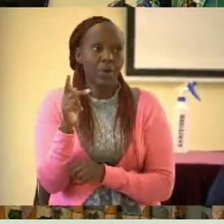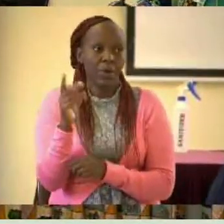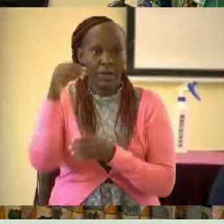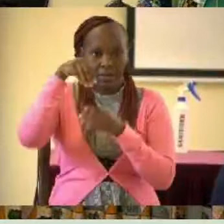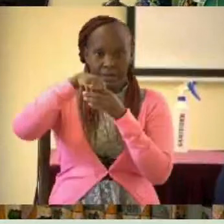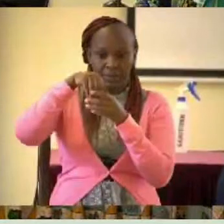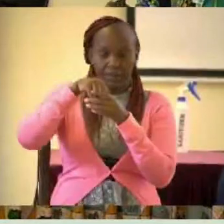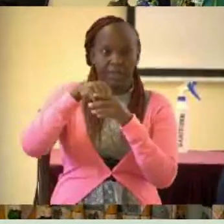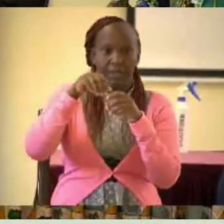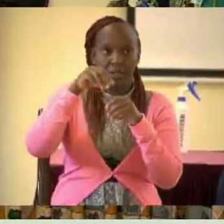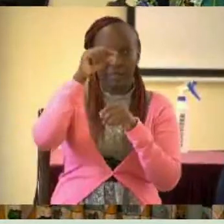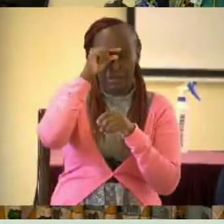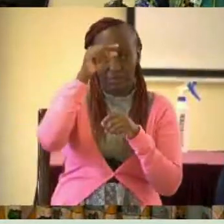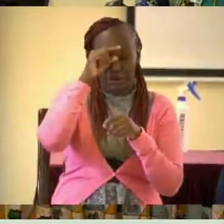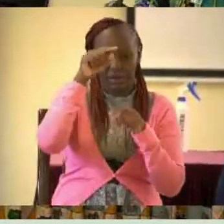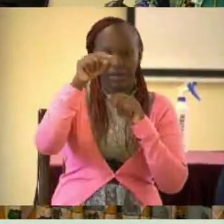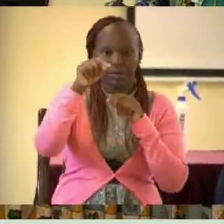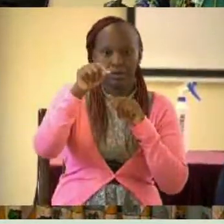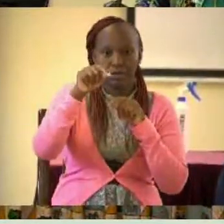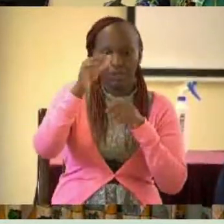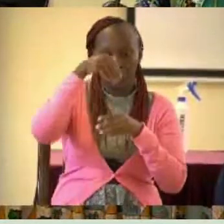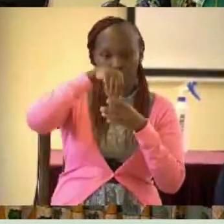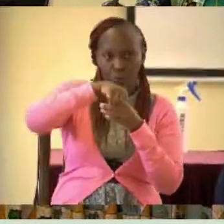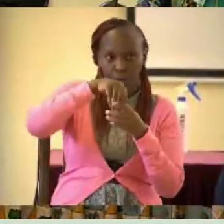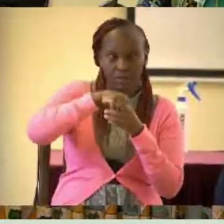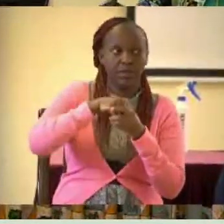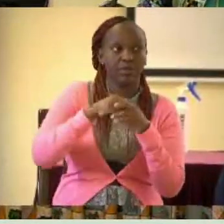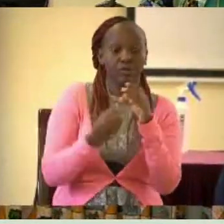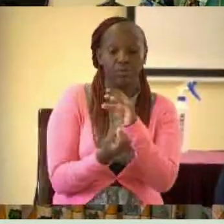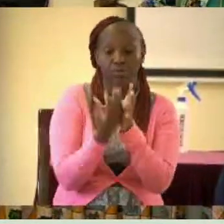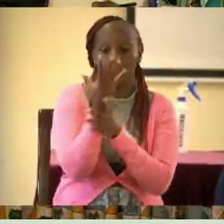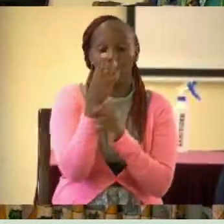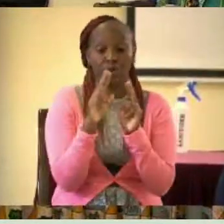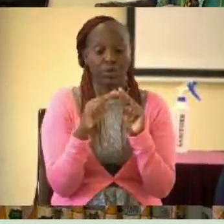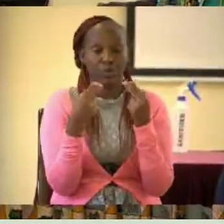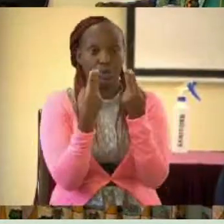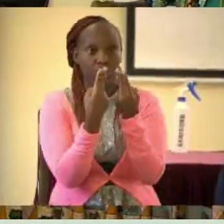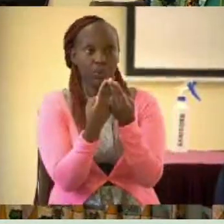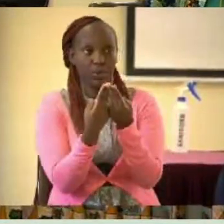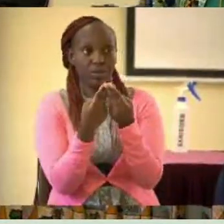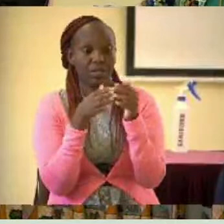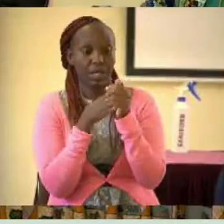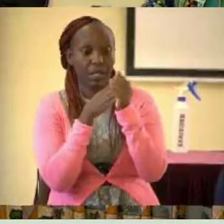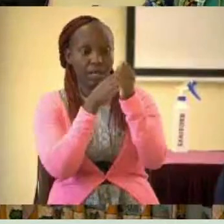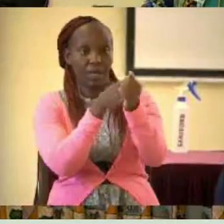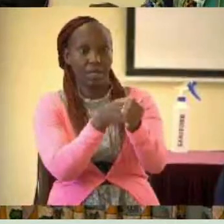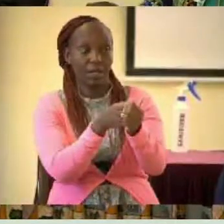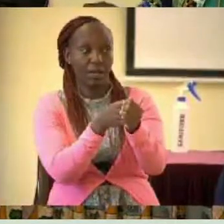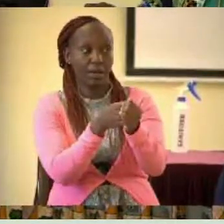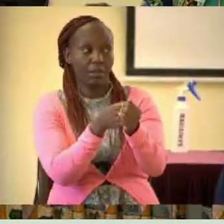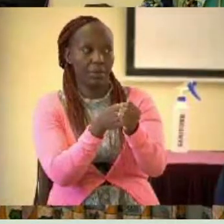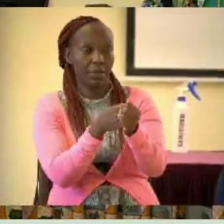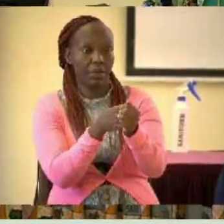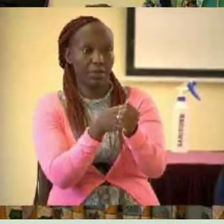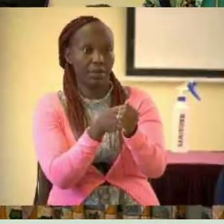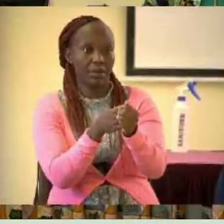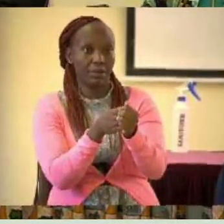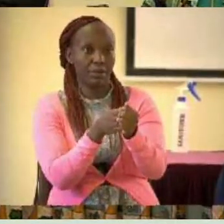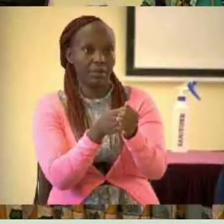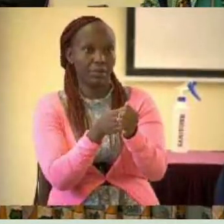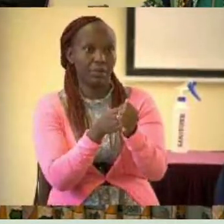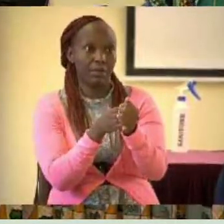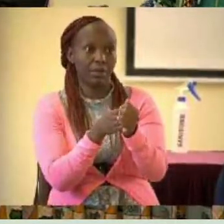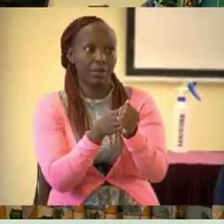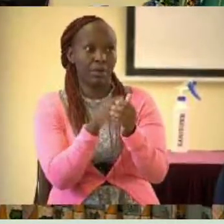within the Governance Inclusive Growth Unit, which is headed by Danjuma, who is here with